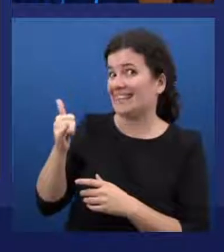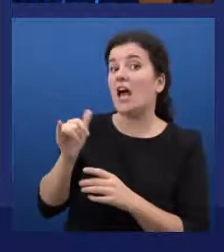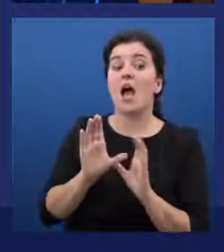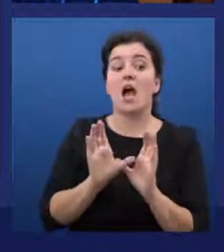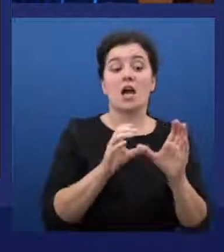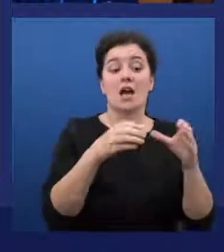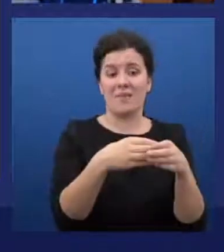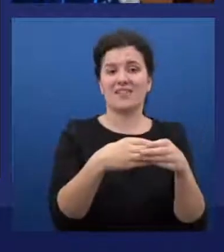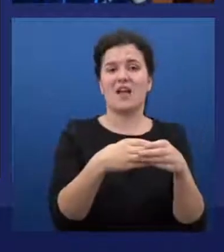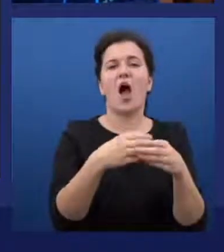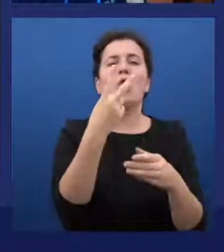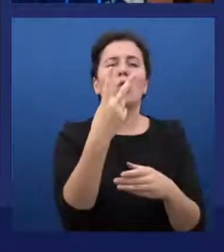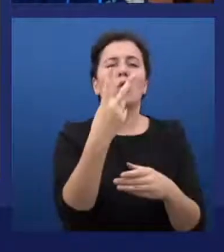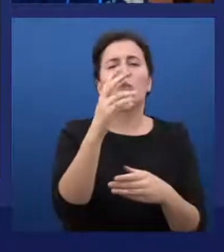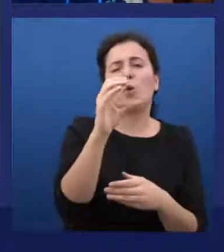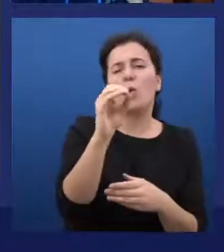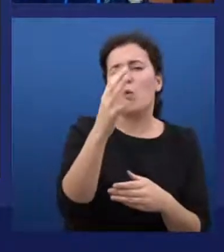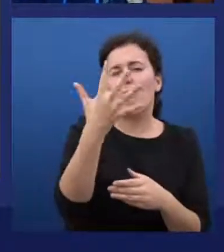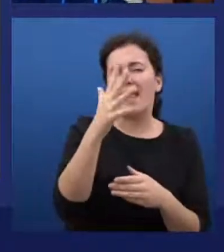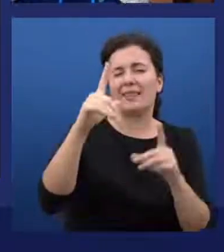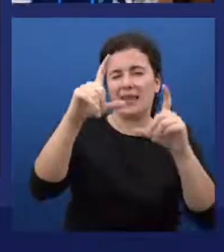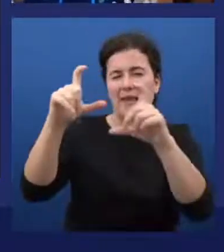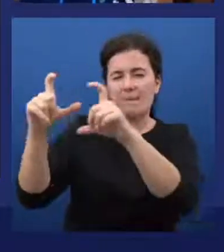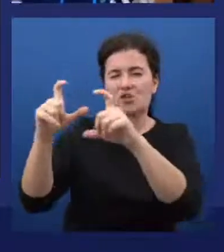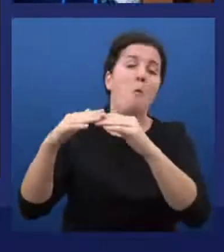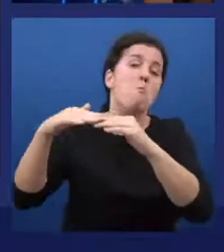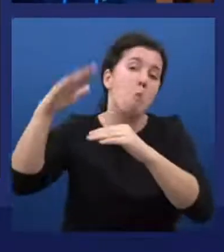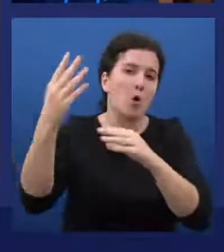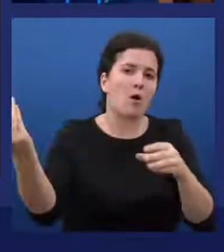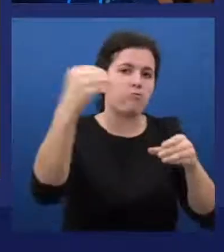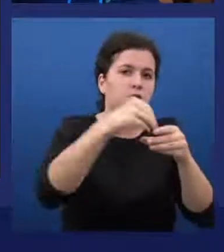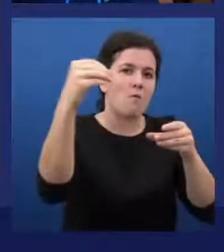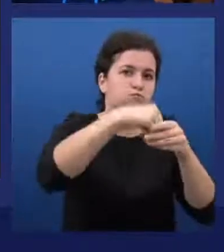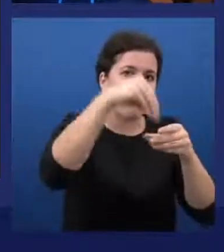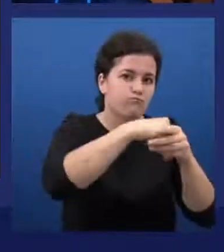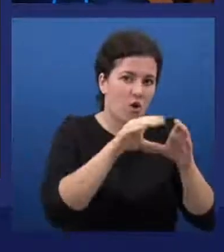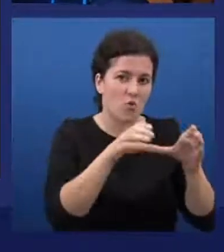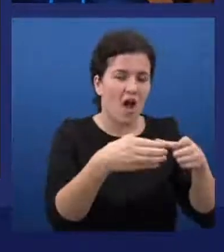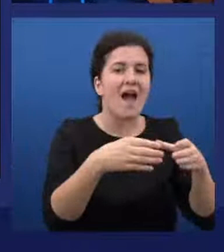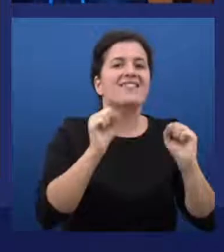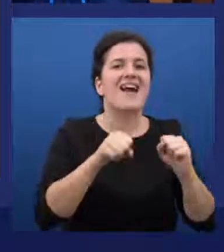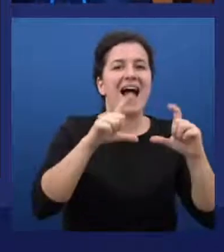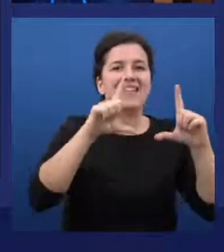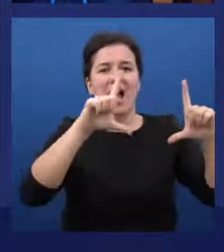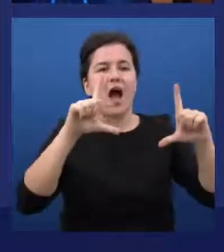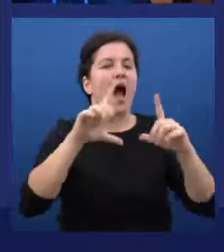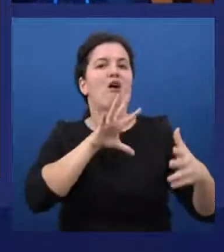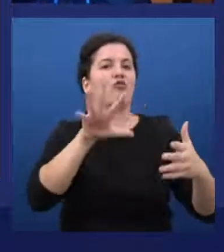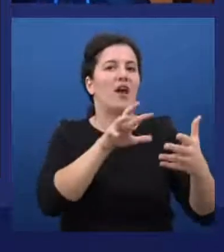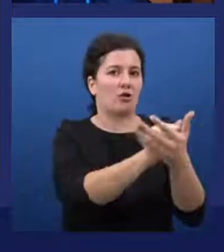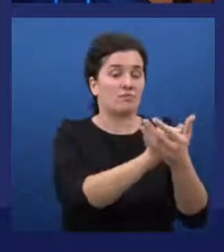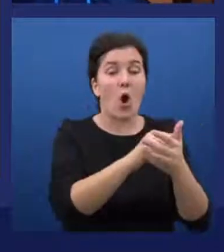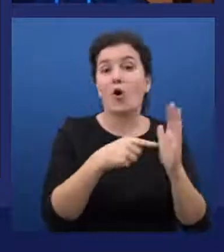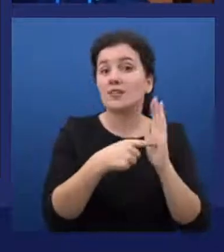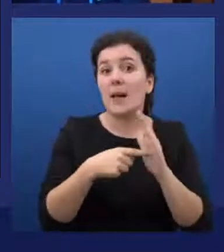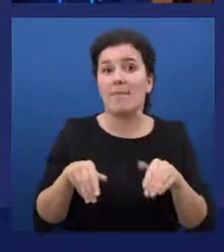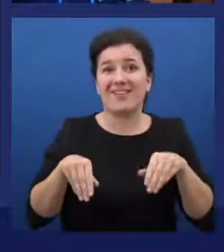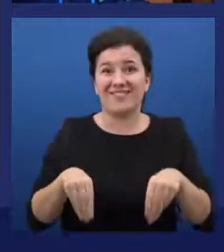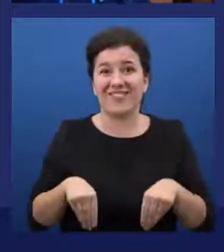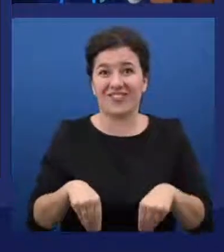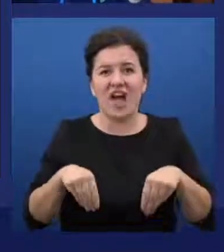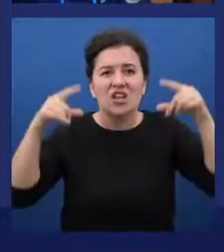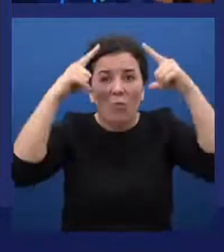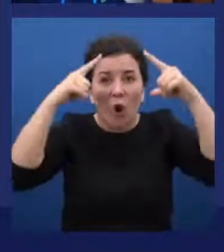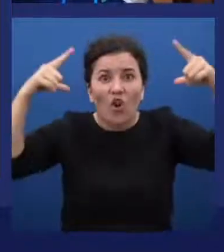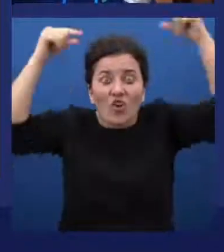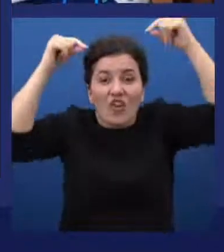think about it, because I think we all know the funny picture with the chihuahua and like the muffin, all right? Correct. Yeah.